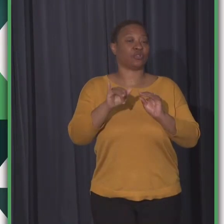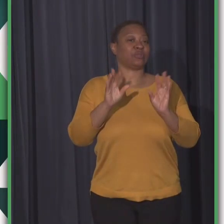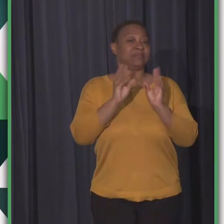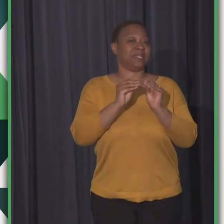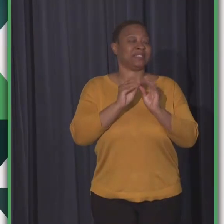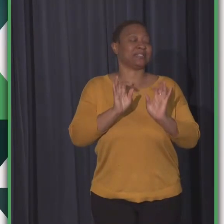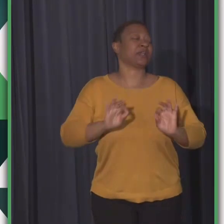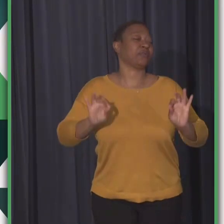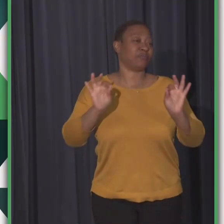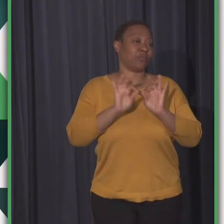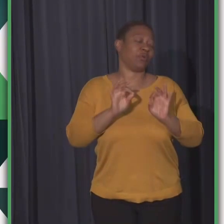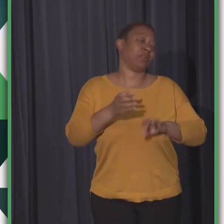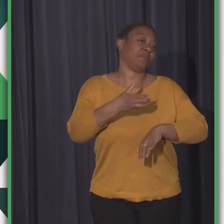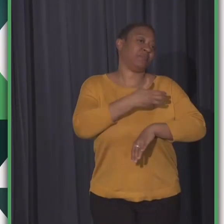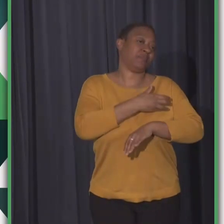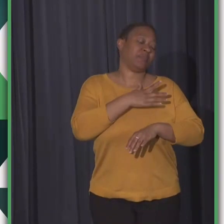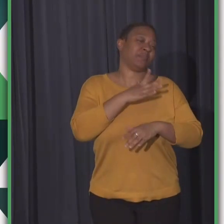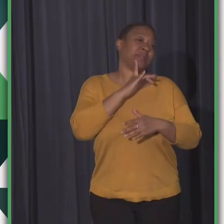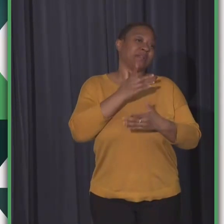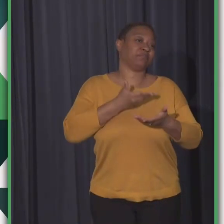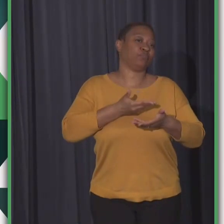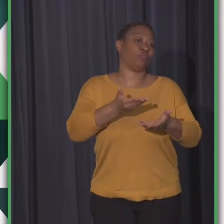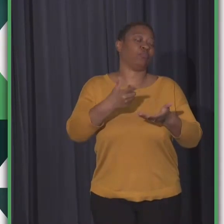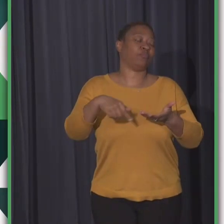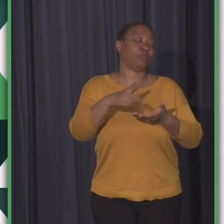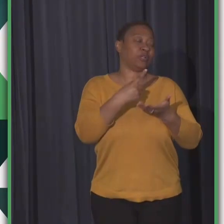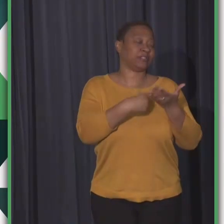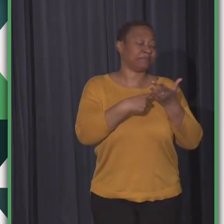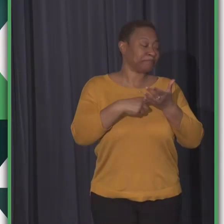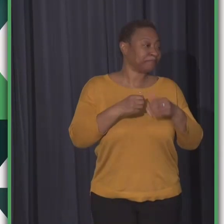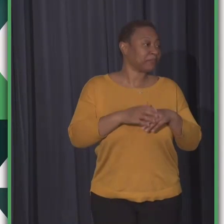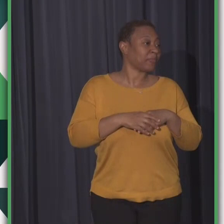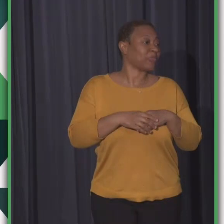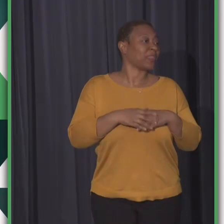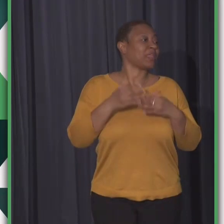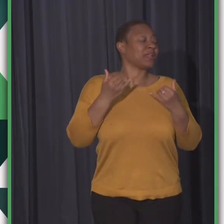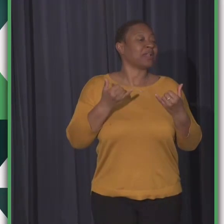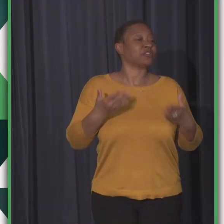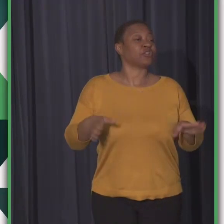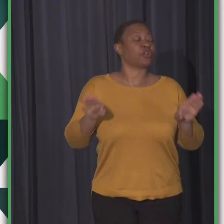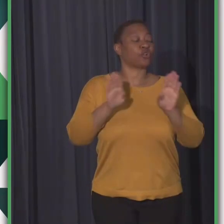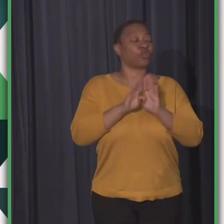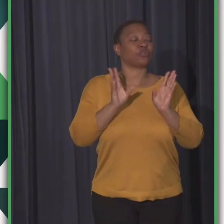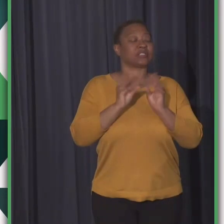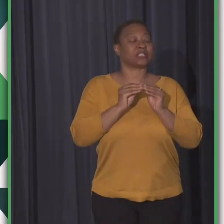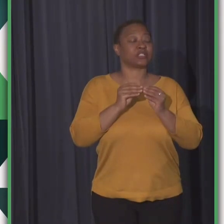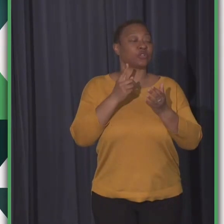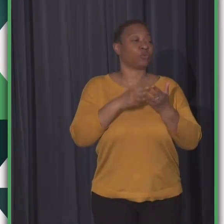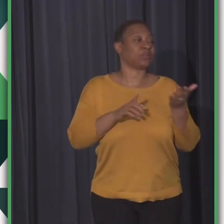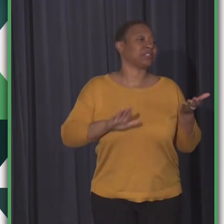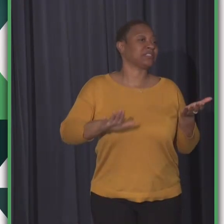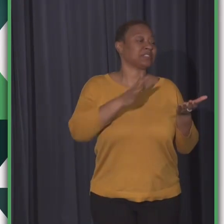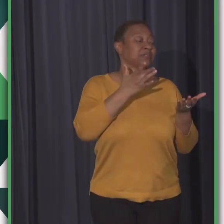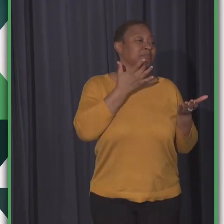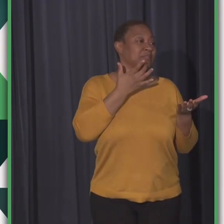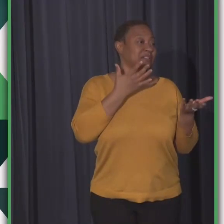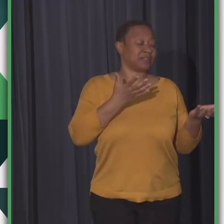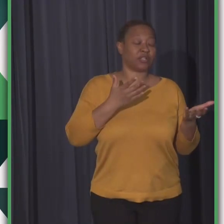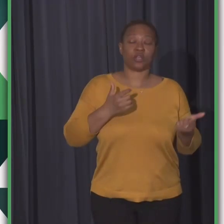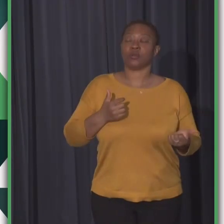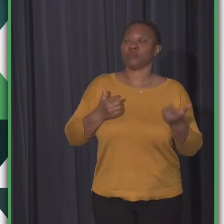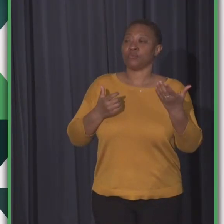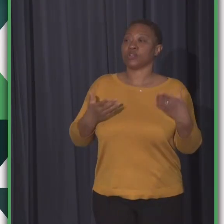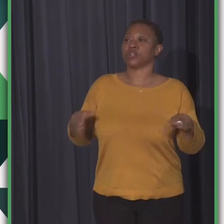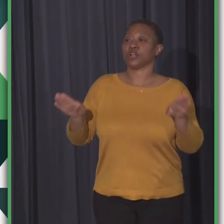very powerful and robust. This closed door session, what is the pleasure? Move to go